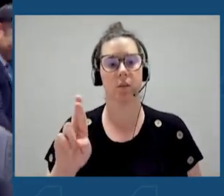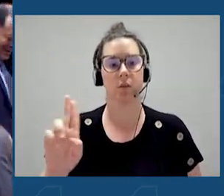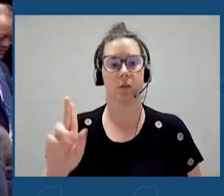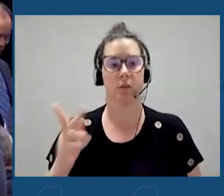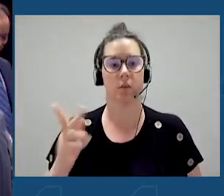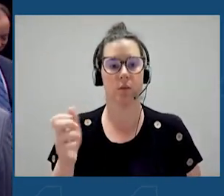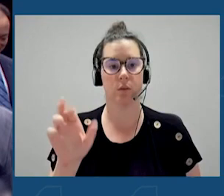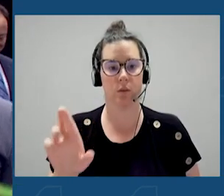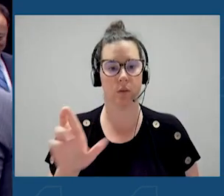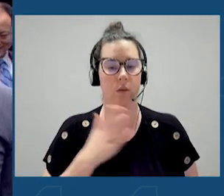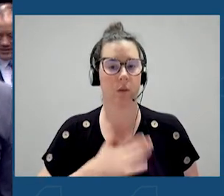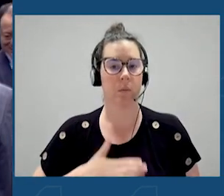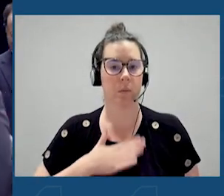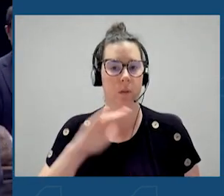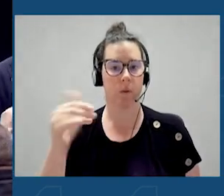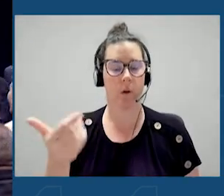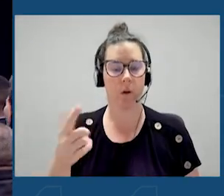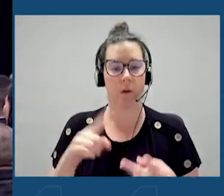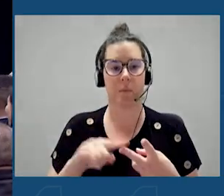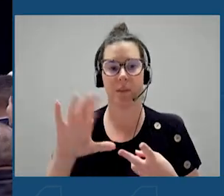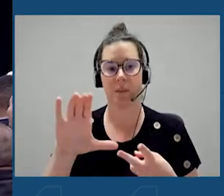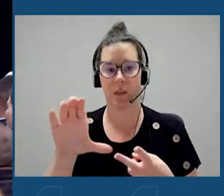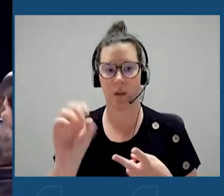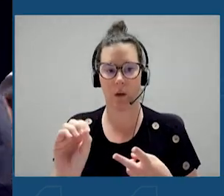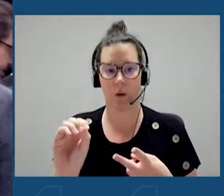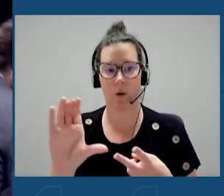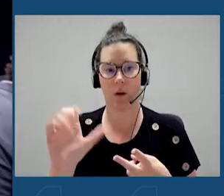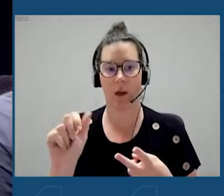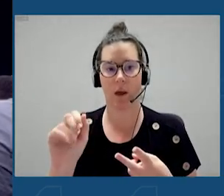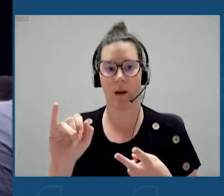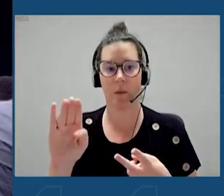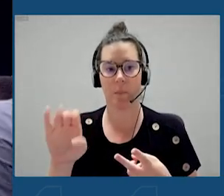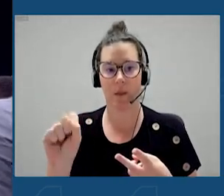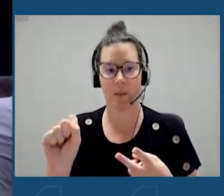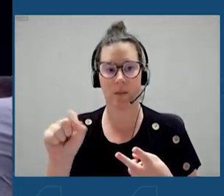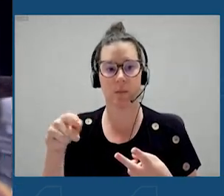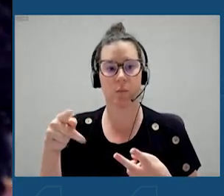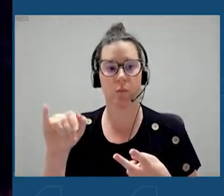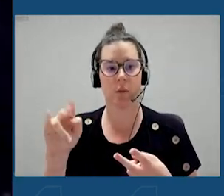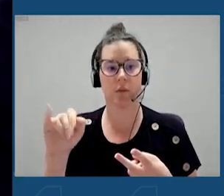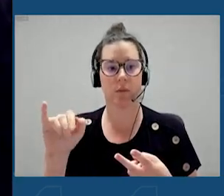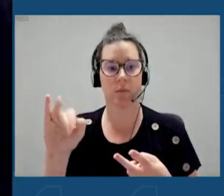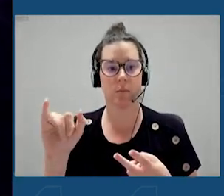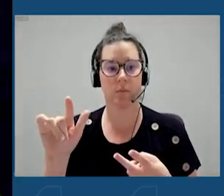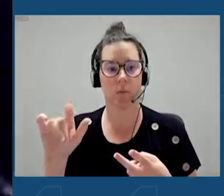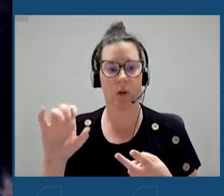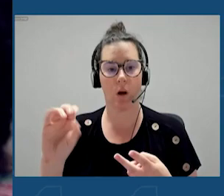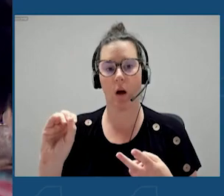Please welcome CEO of the Cannabis Principal, Osbert Orduña.